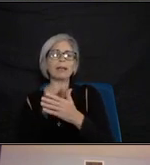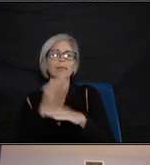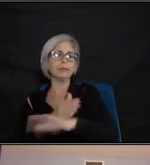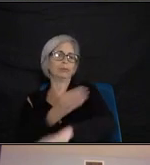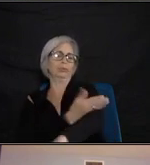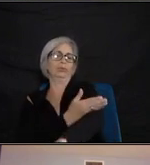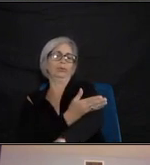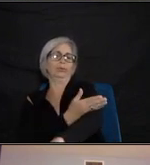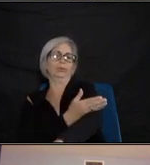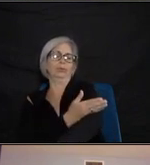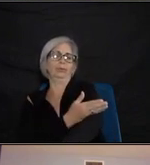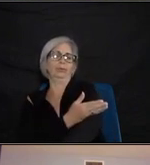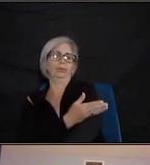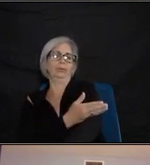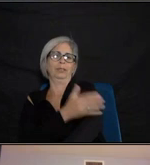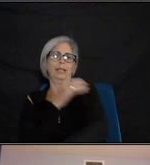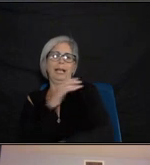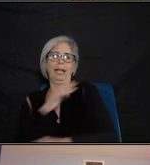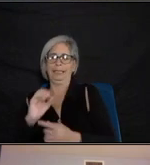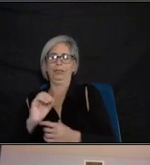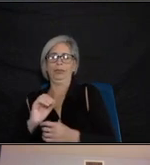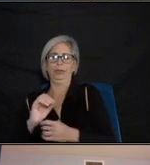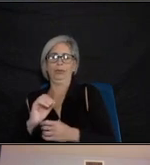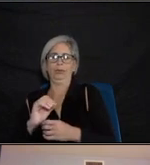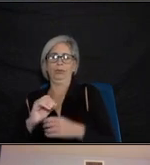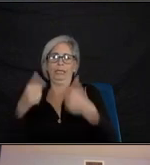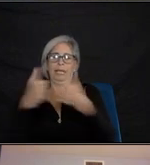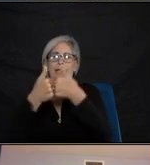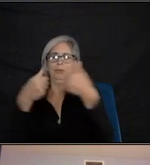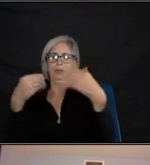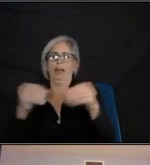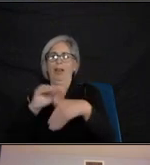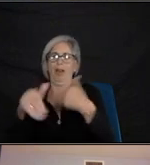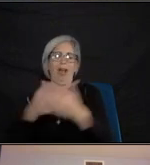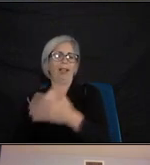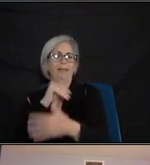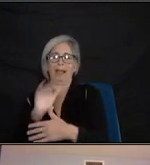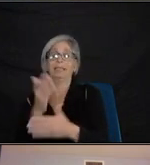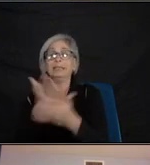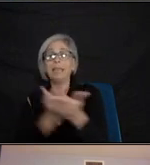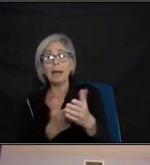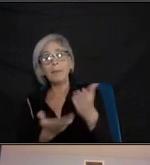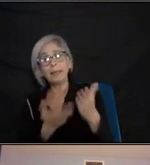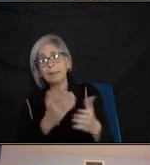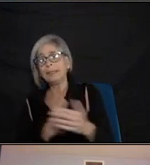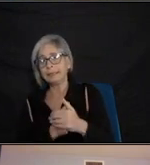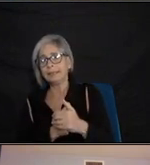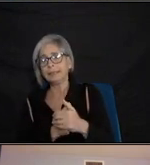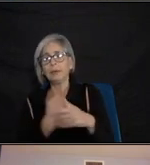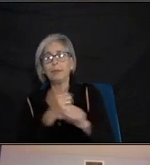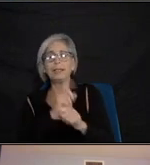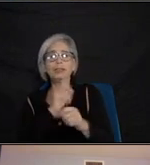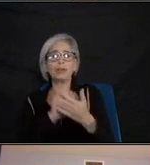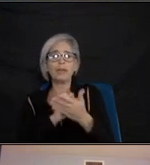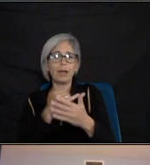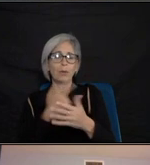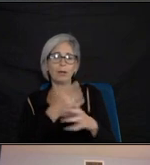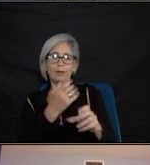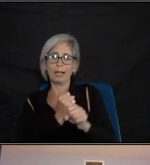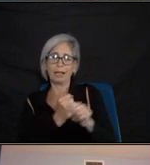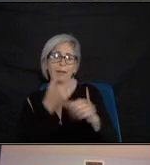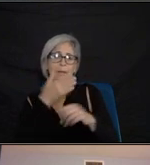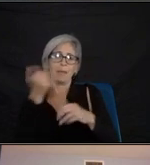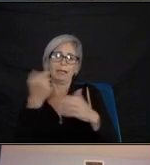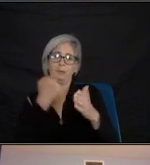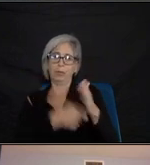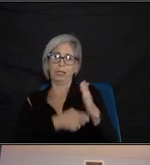not a zero-sum game where we have to sell it all, but if we do sell some, we want to make sure that we are getting the best